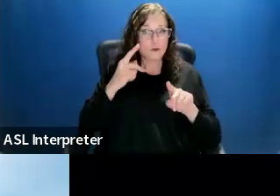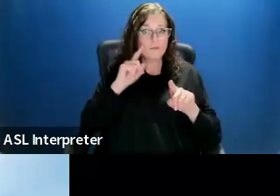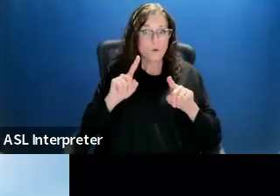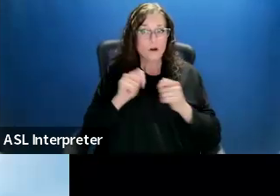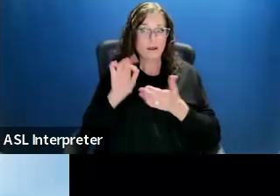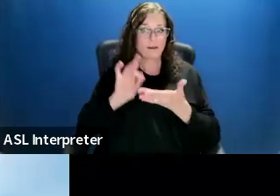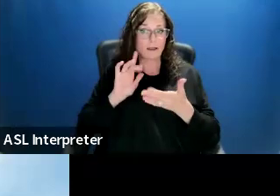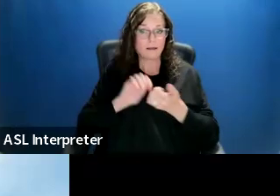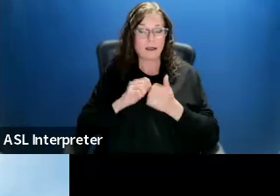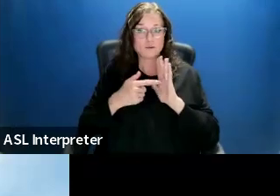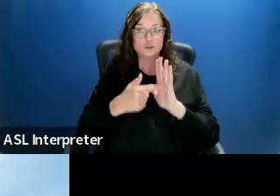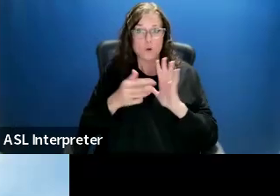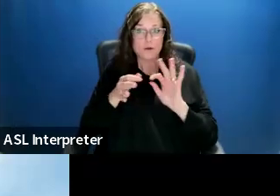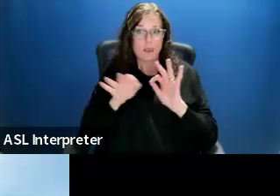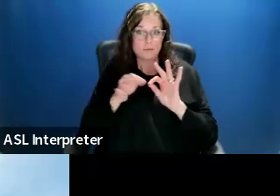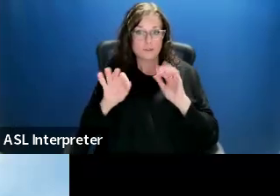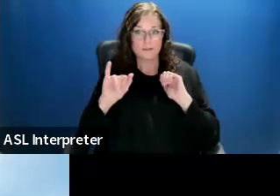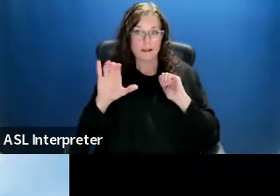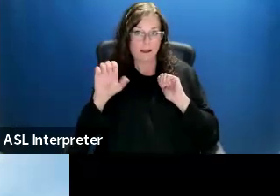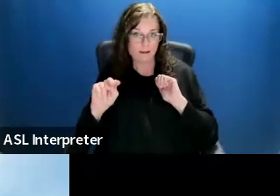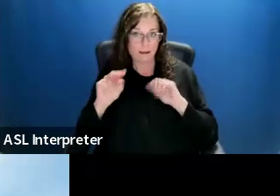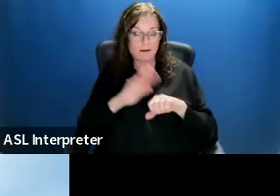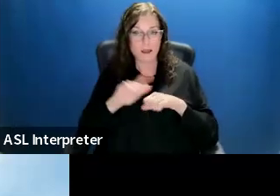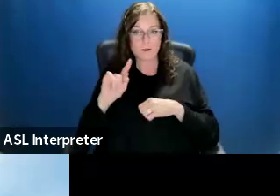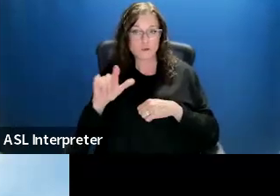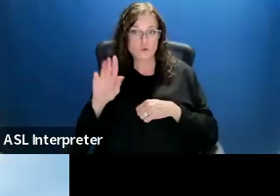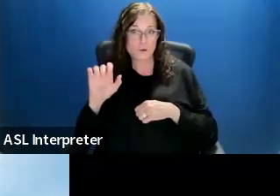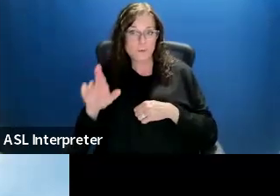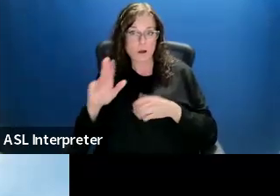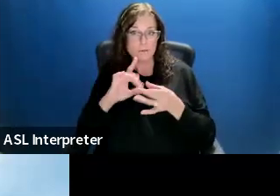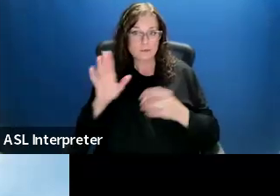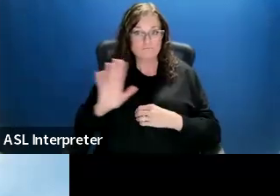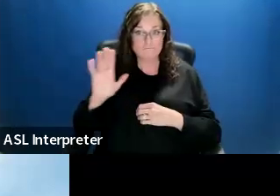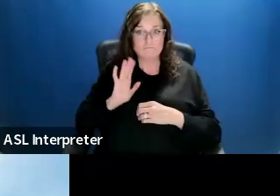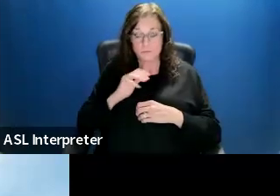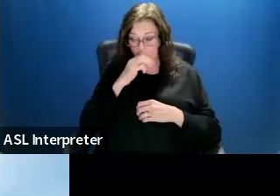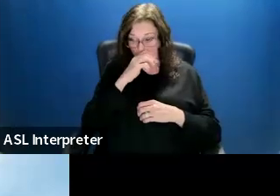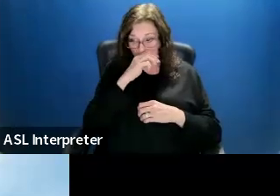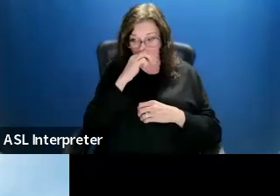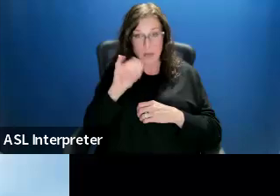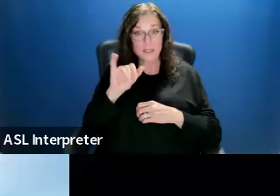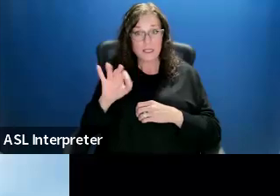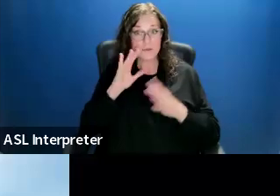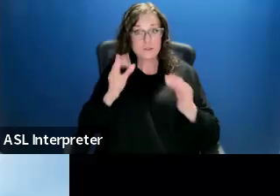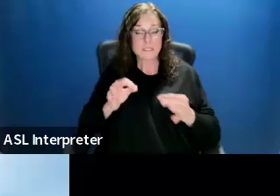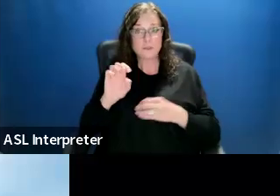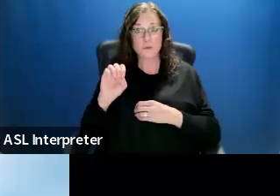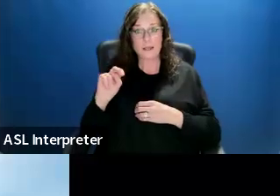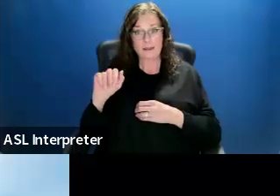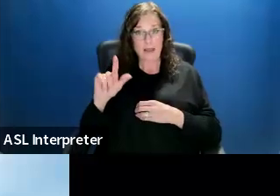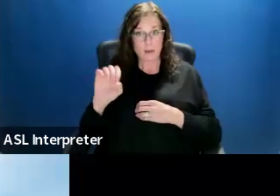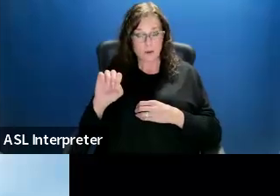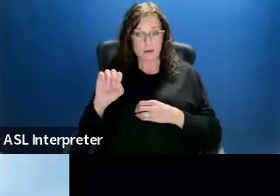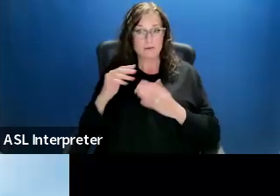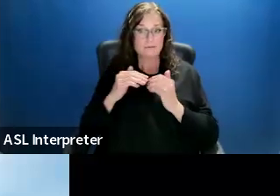and click the Show Captions icon on the toolbar mentioned earlier. If you choose to enable subtitles,